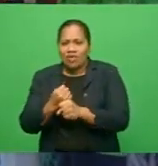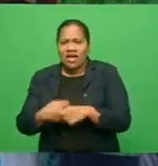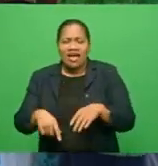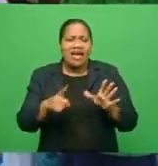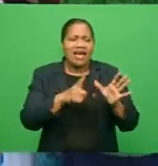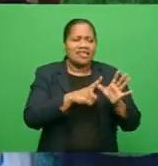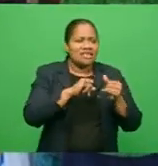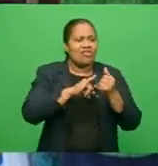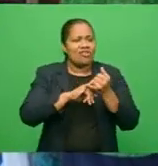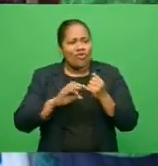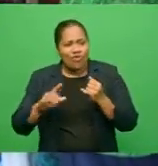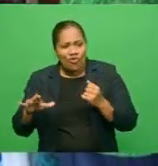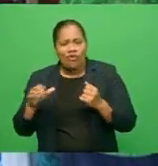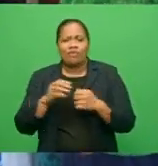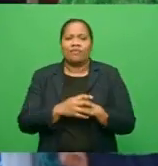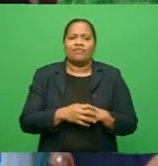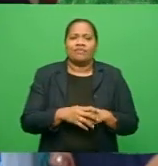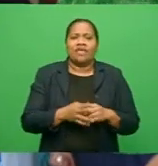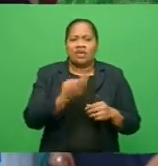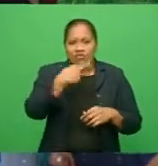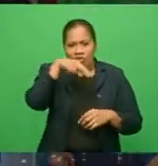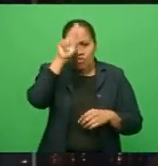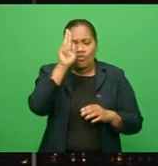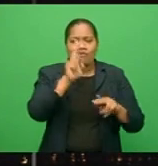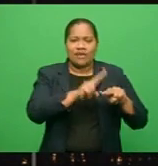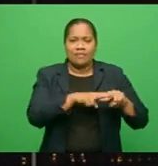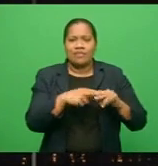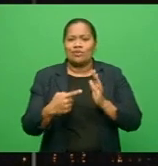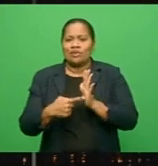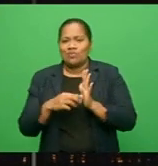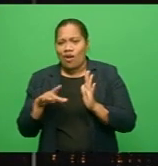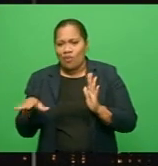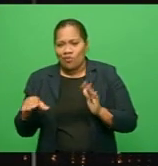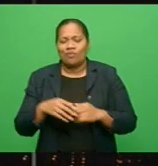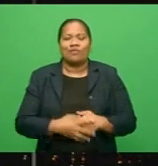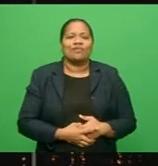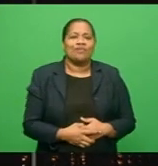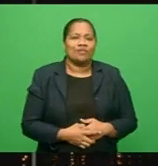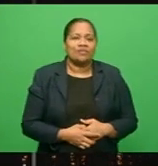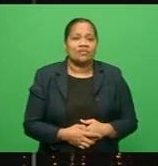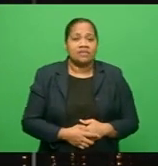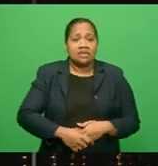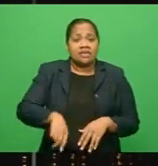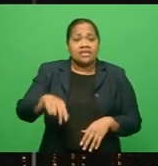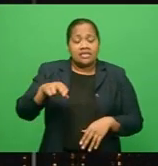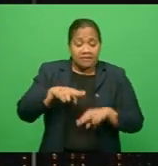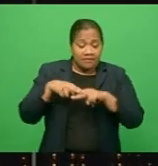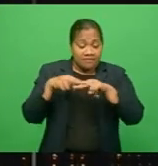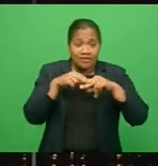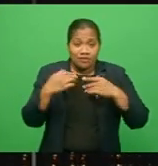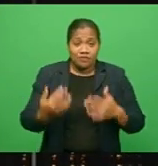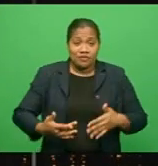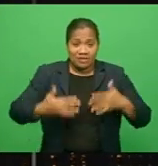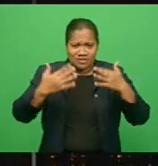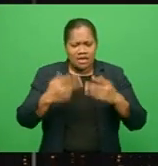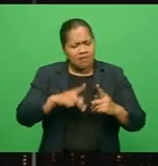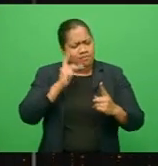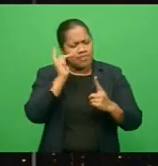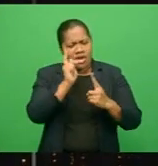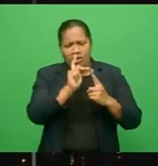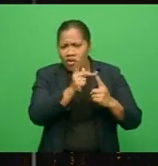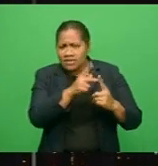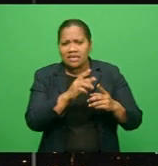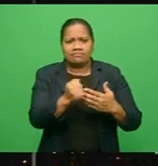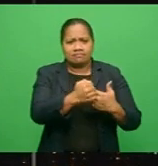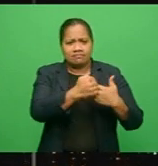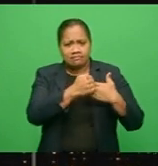Seri Randronro and Ro Filipe Tuisawao. The Fiji Bureau of Statistics is prioritising the safety of